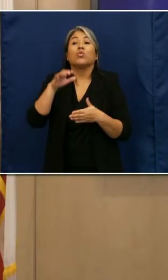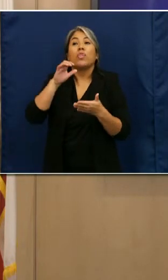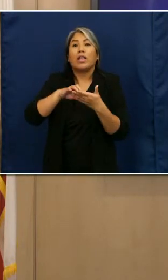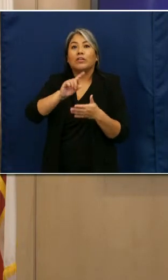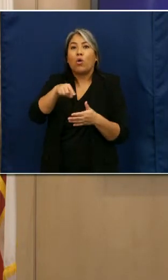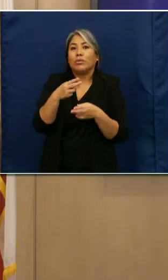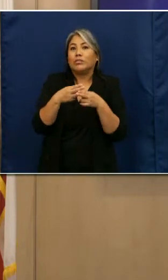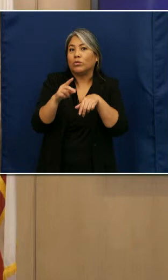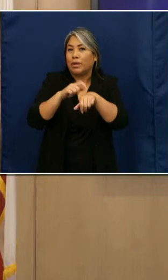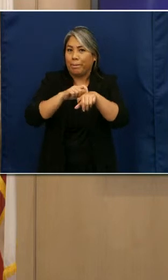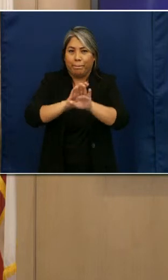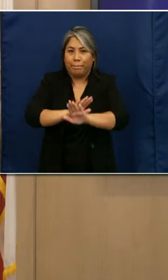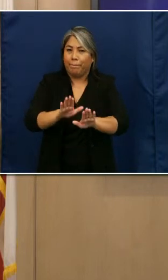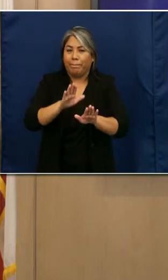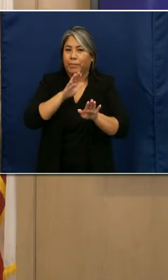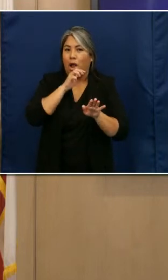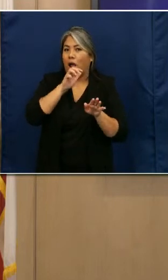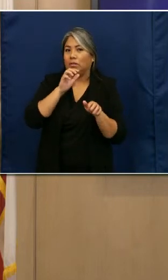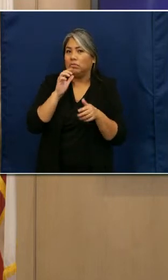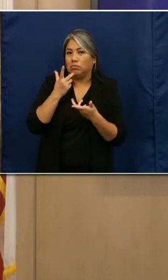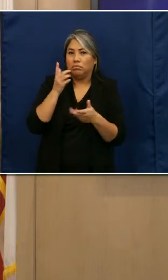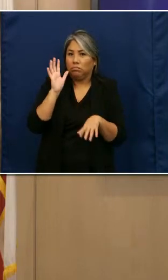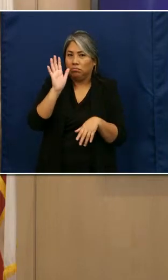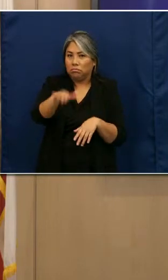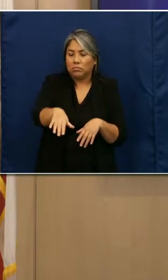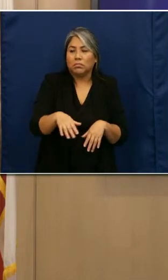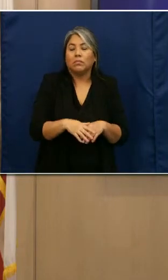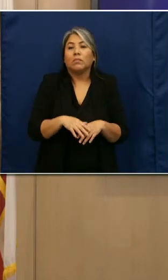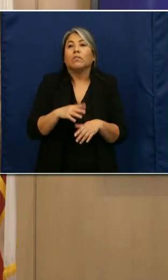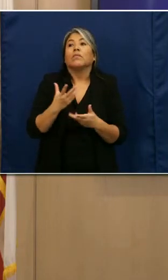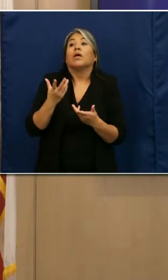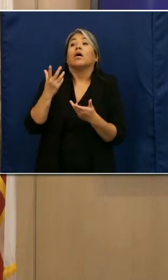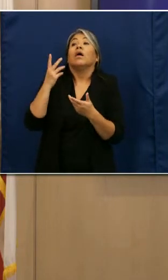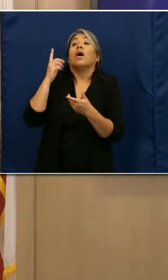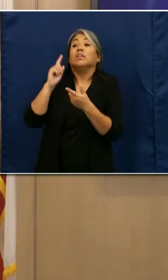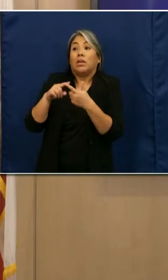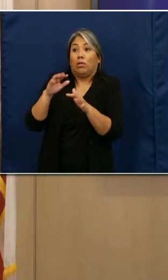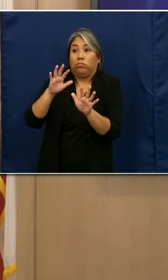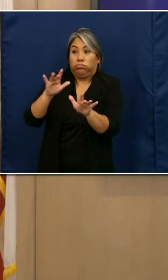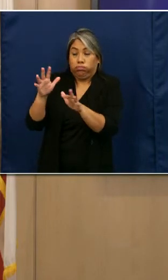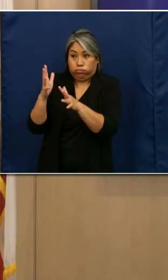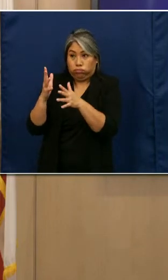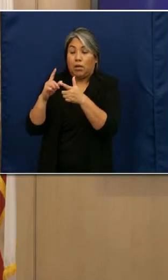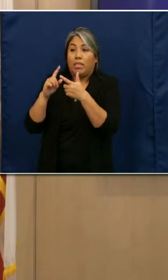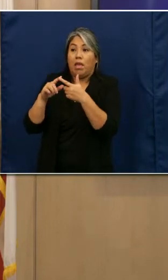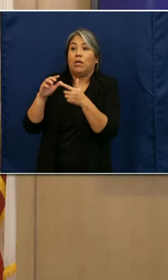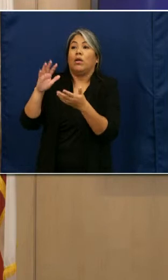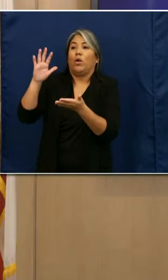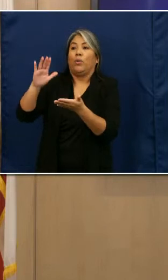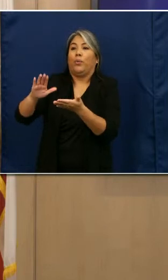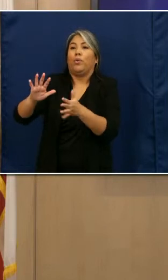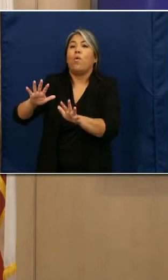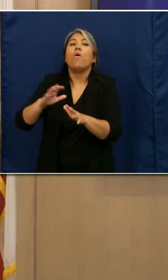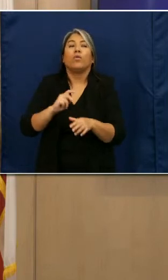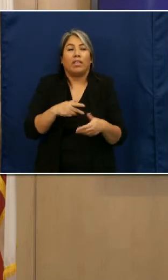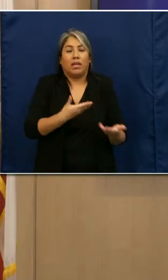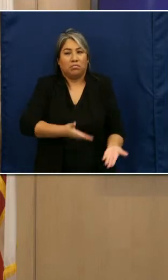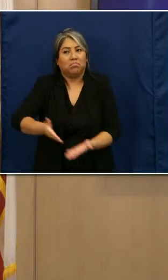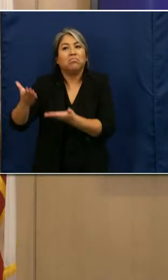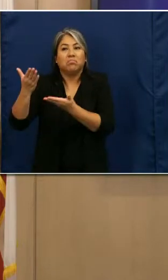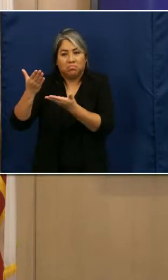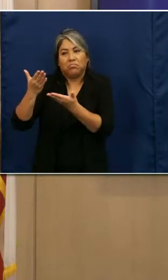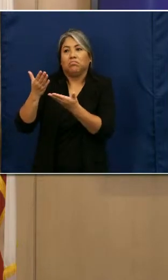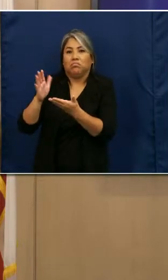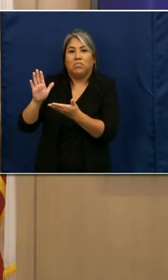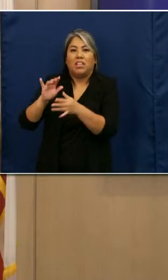only temporary while they are able to do the things internally at the hospital to be able to go back to caring for patients, particularly within their system, and